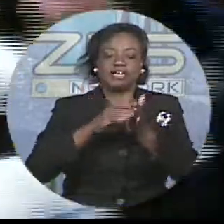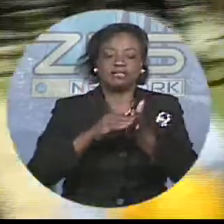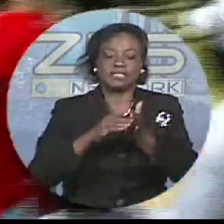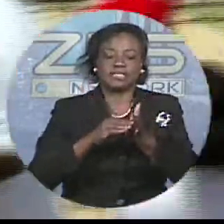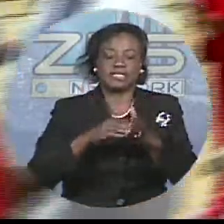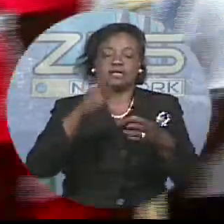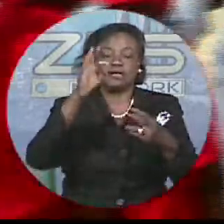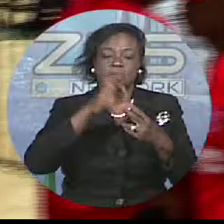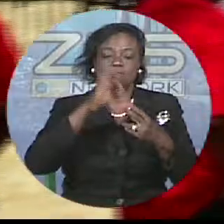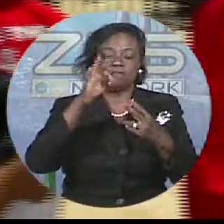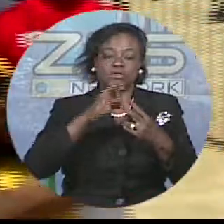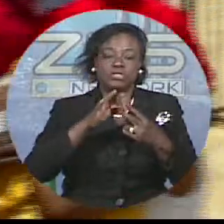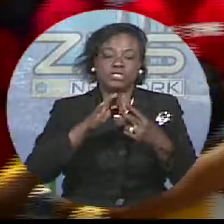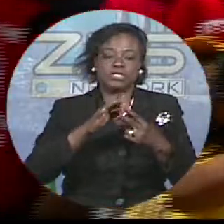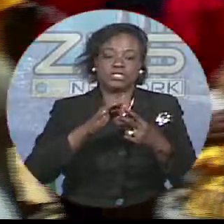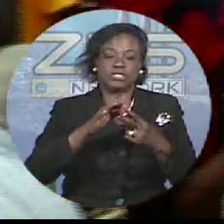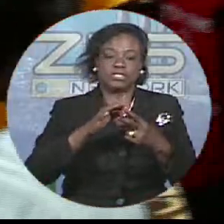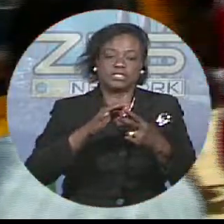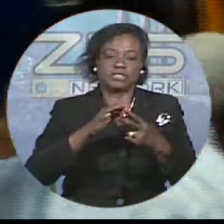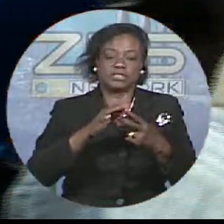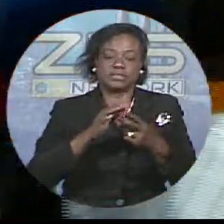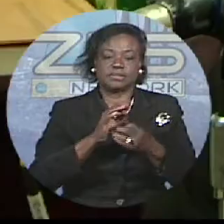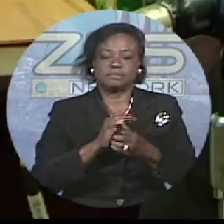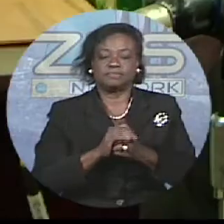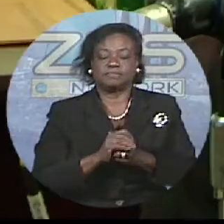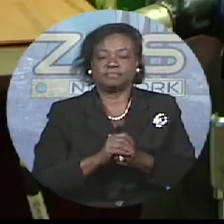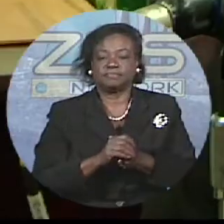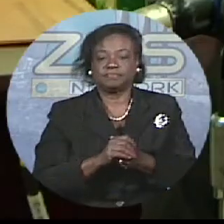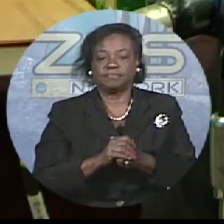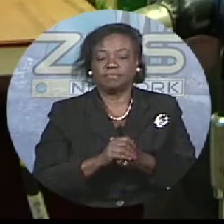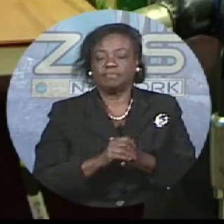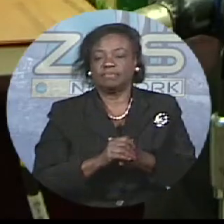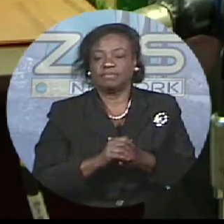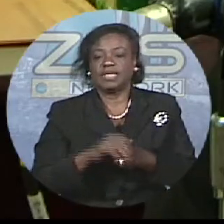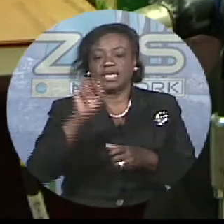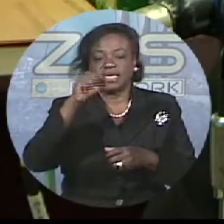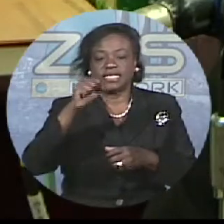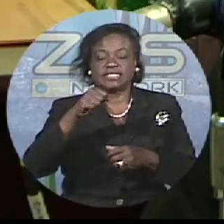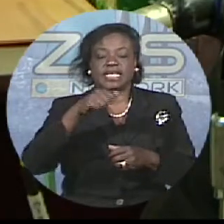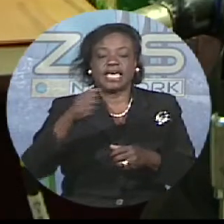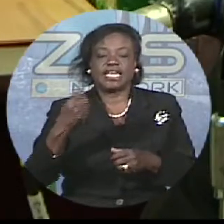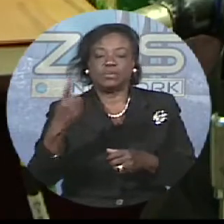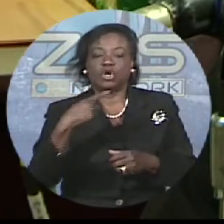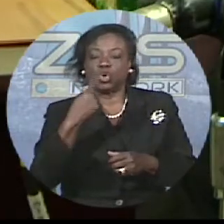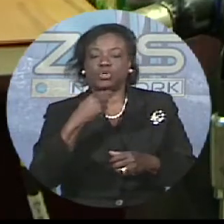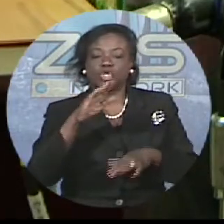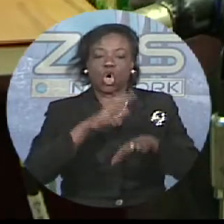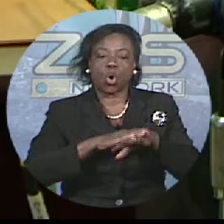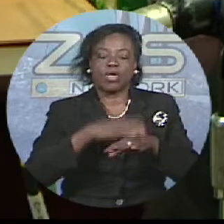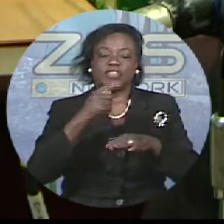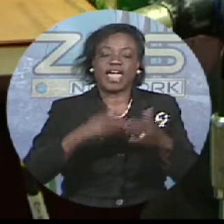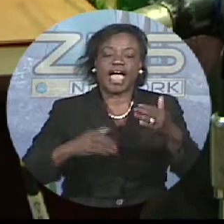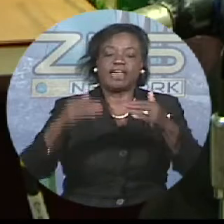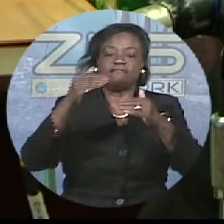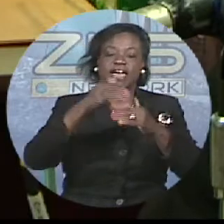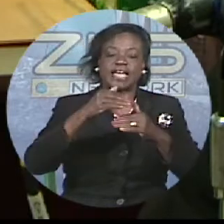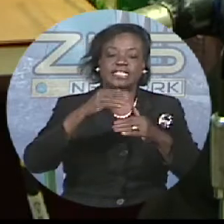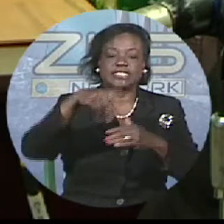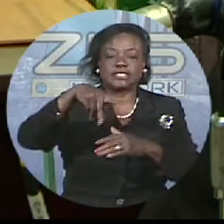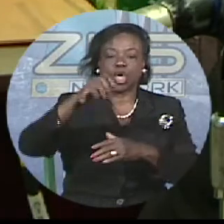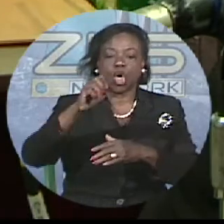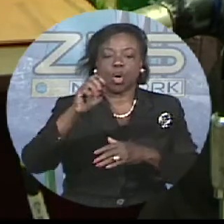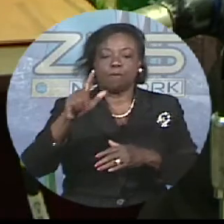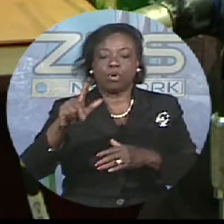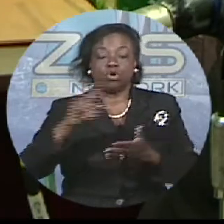place shortly before Wednesday to shore up that process. Yes, anyone who was on the advanced poll register who did not vote will still be allowed to